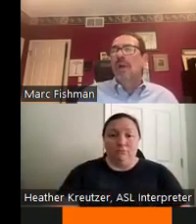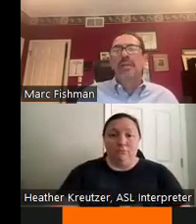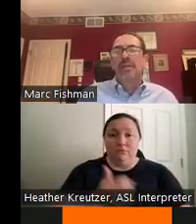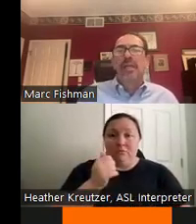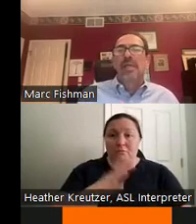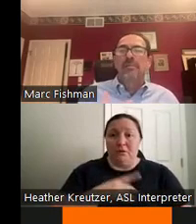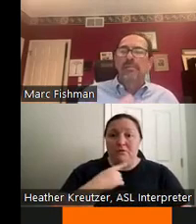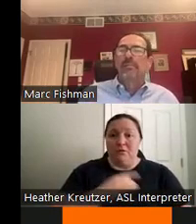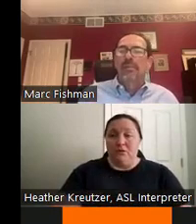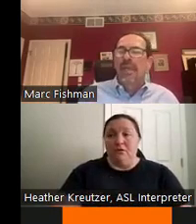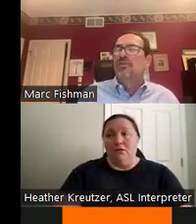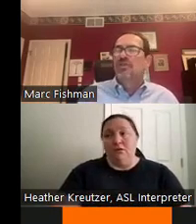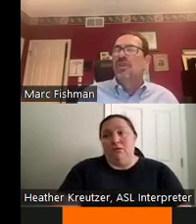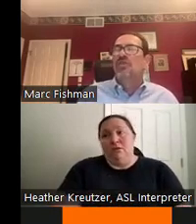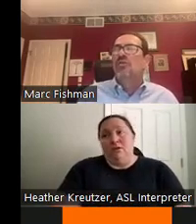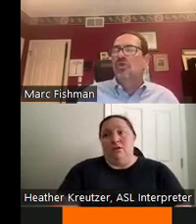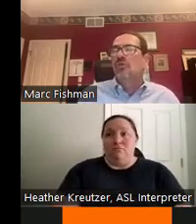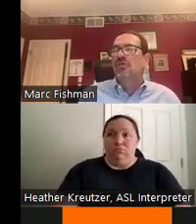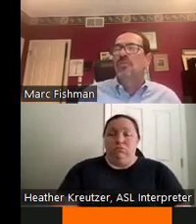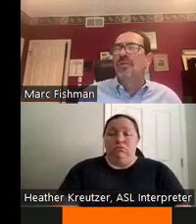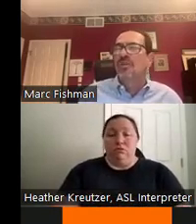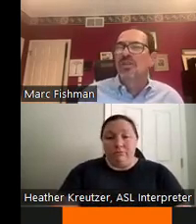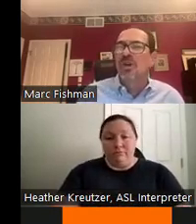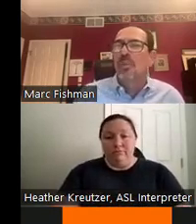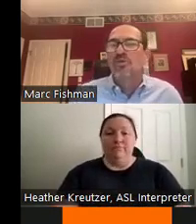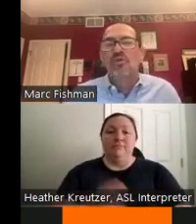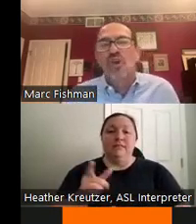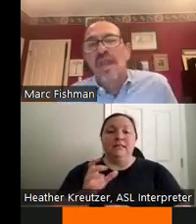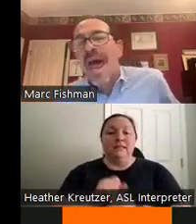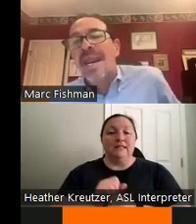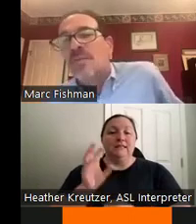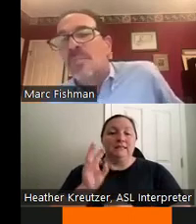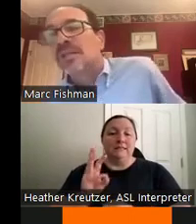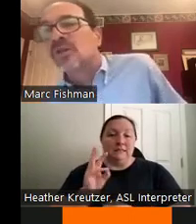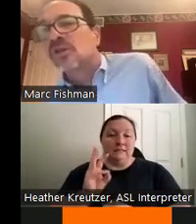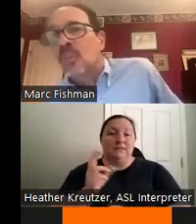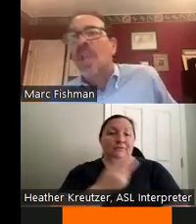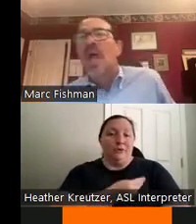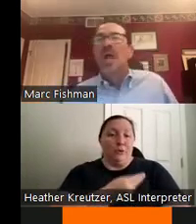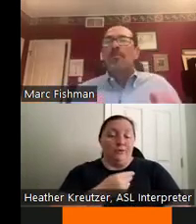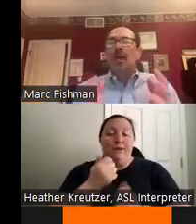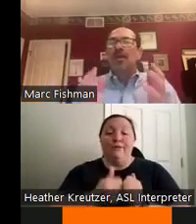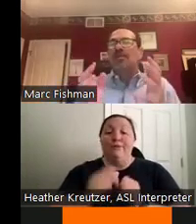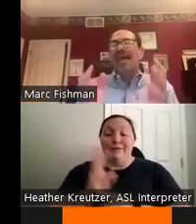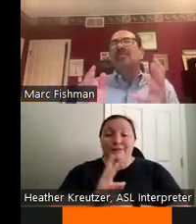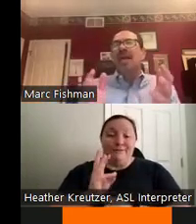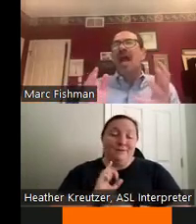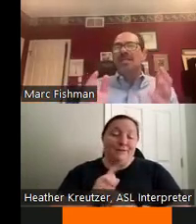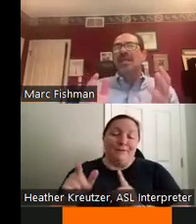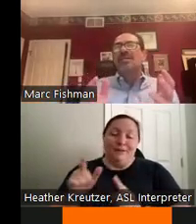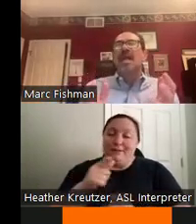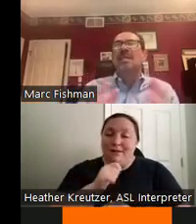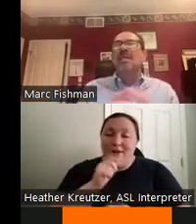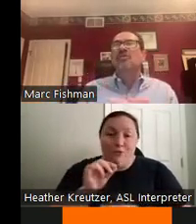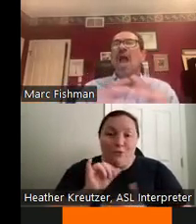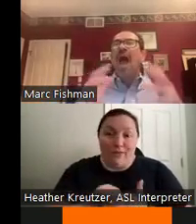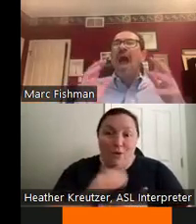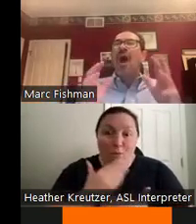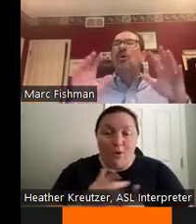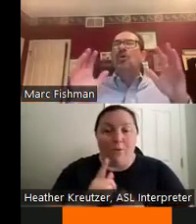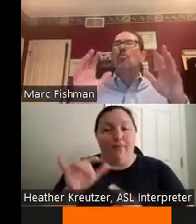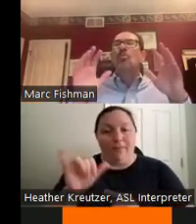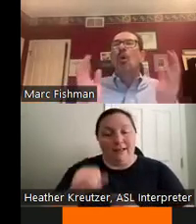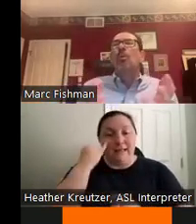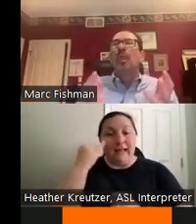does well, right? He gets 6 doses over 6 months, and he's our poster child. Now, not everybody does this well, but that's the idea. The idea